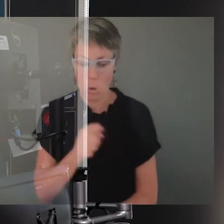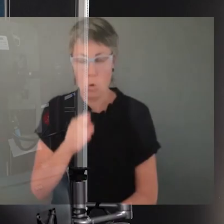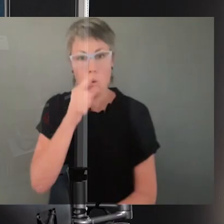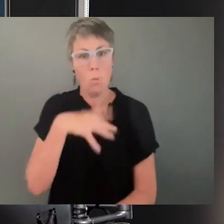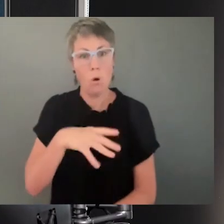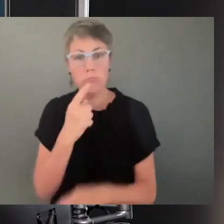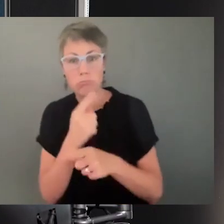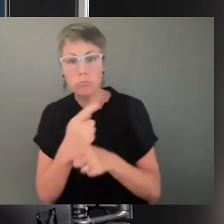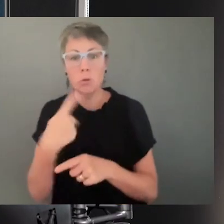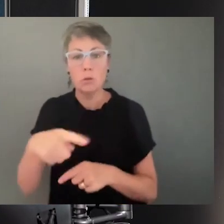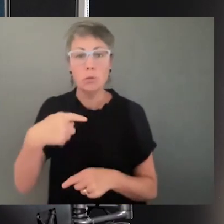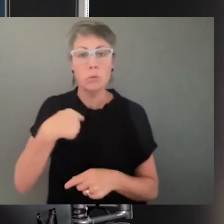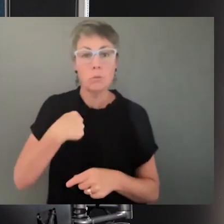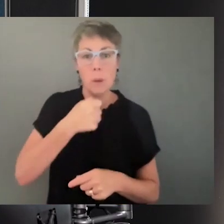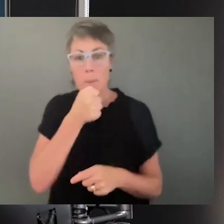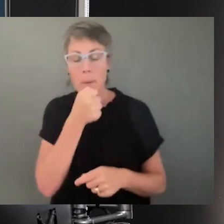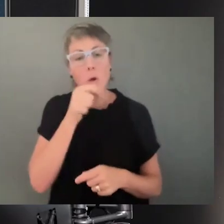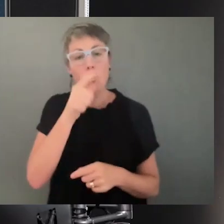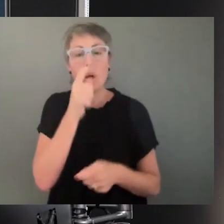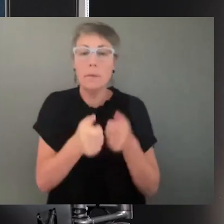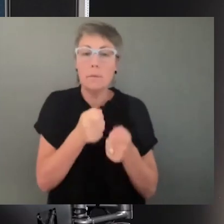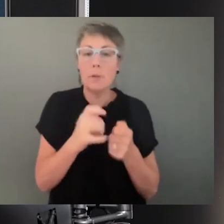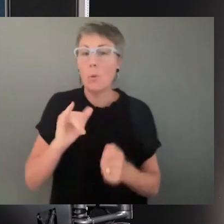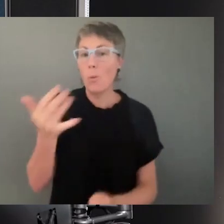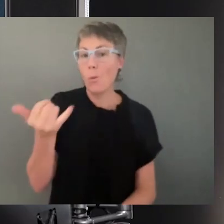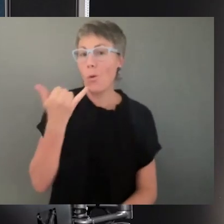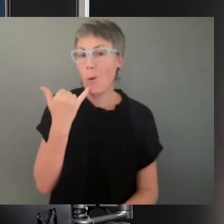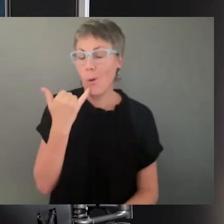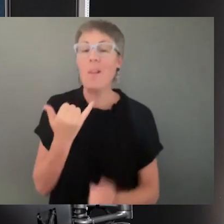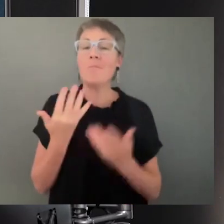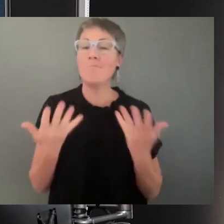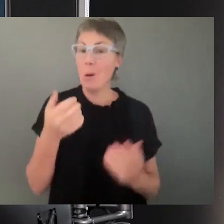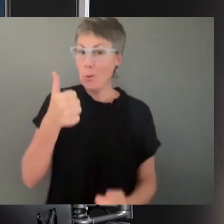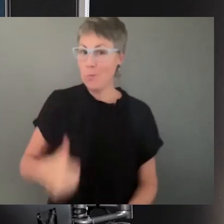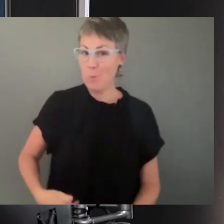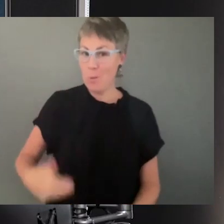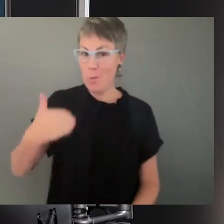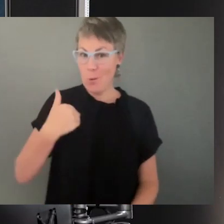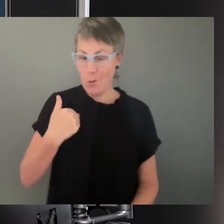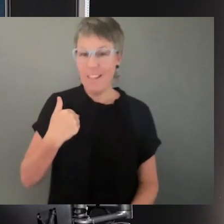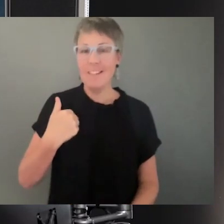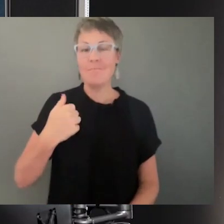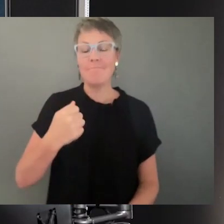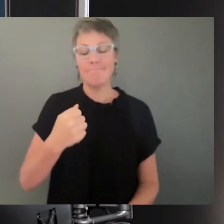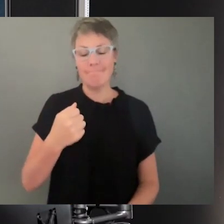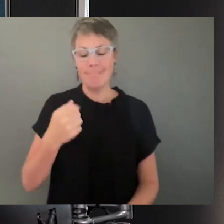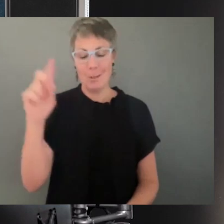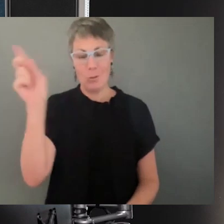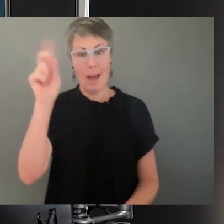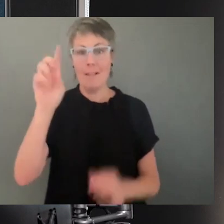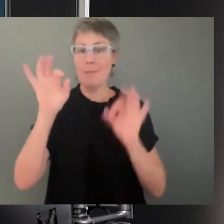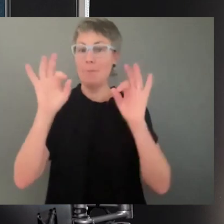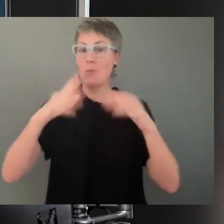1300 630 222. Good morning. Thanks for being with me today. Today on Mornings,